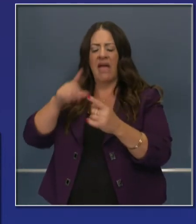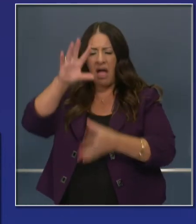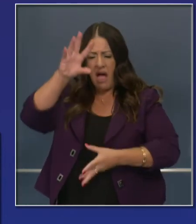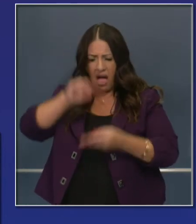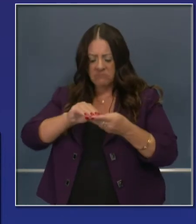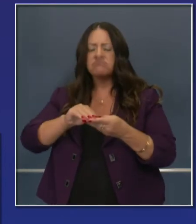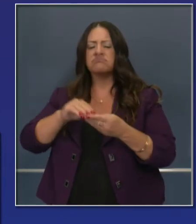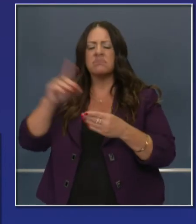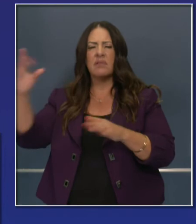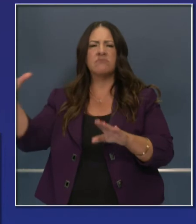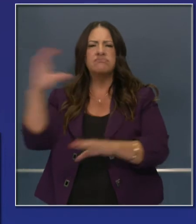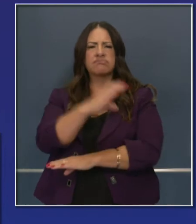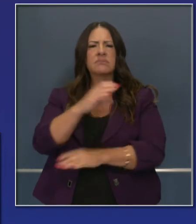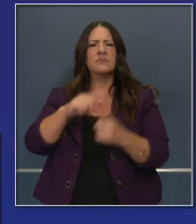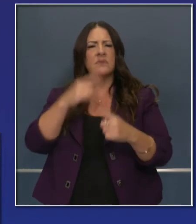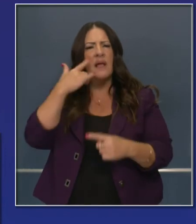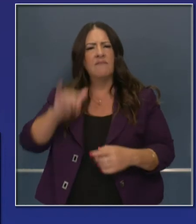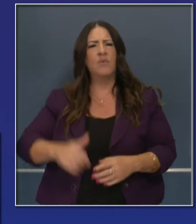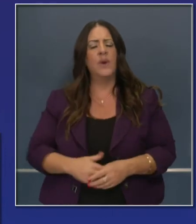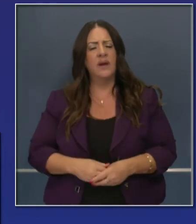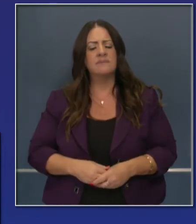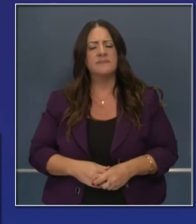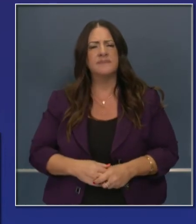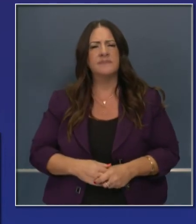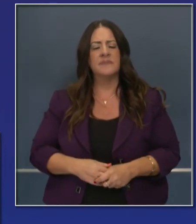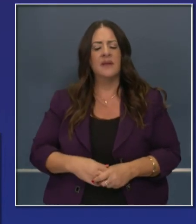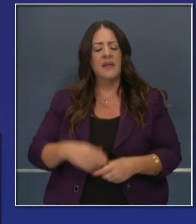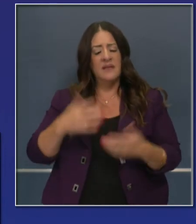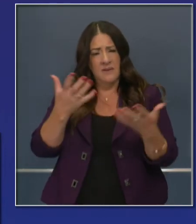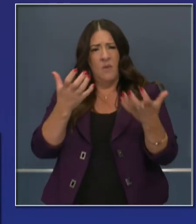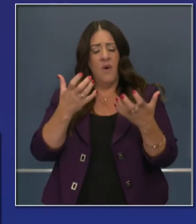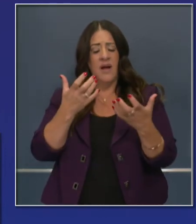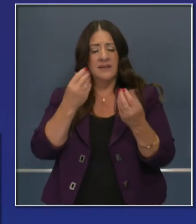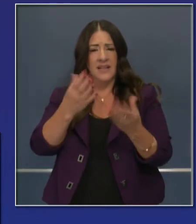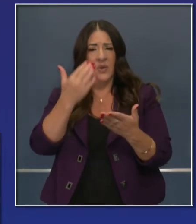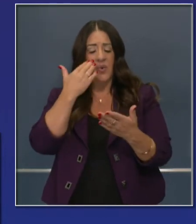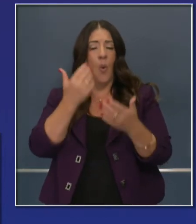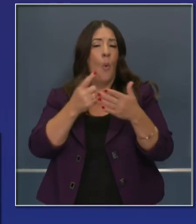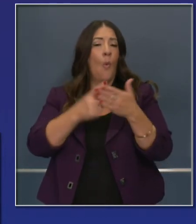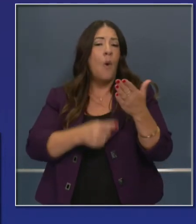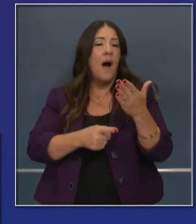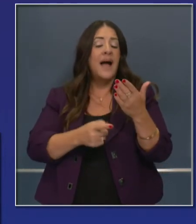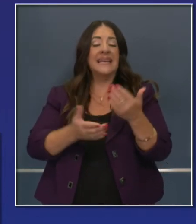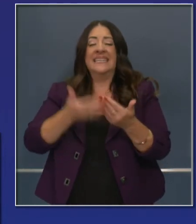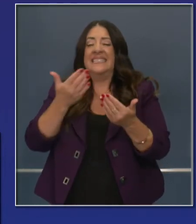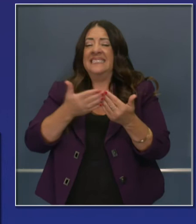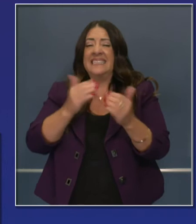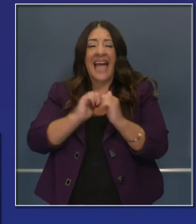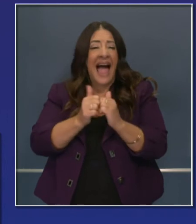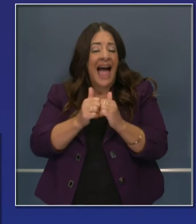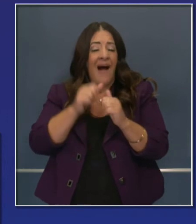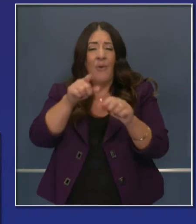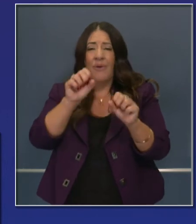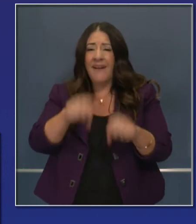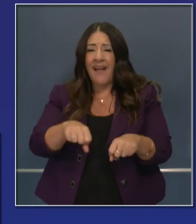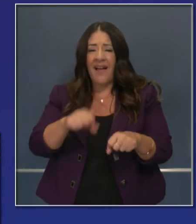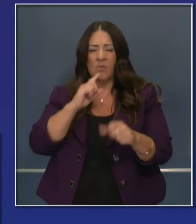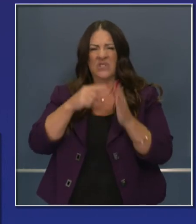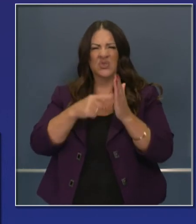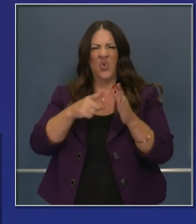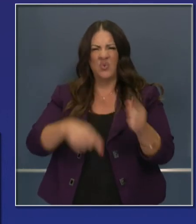over those in a moment, but I'd rather share with you what those 3 easy ways are by showing you a